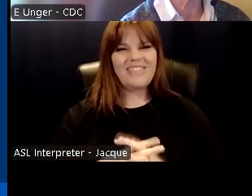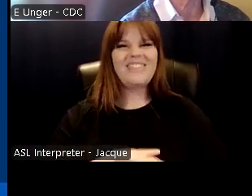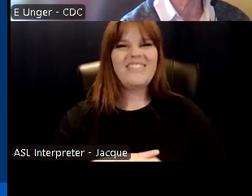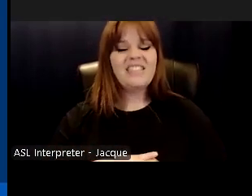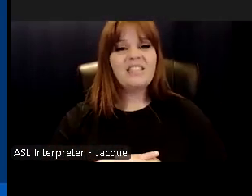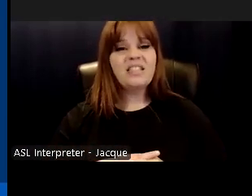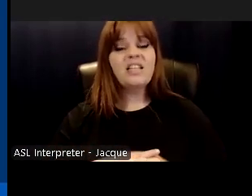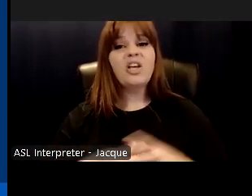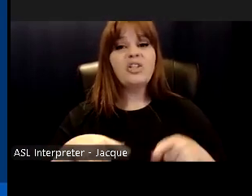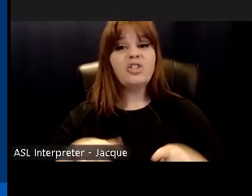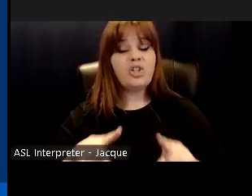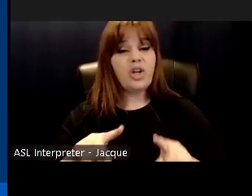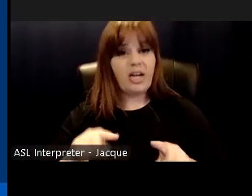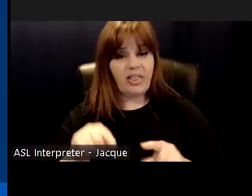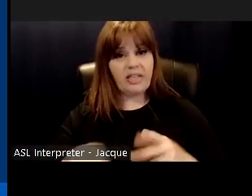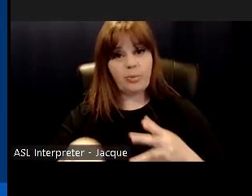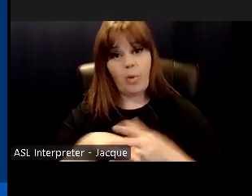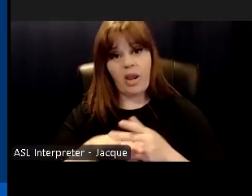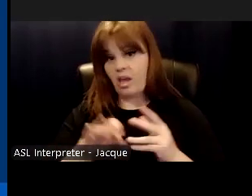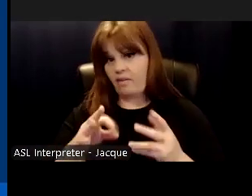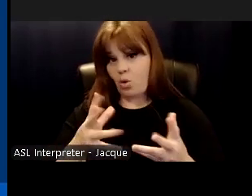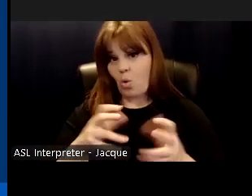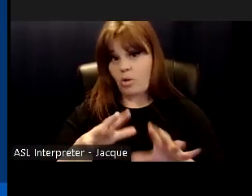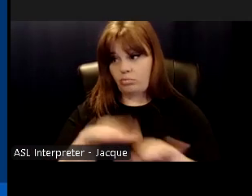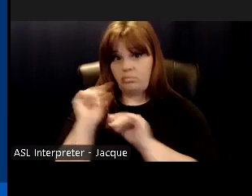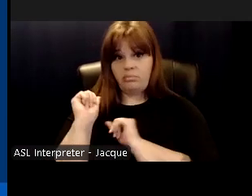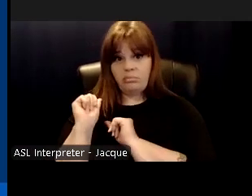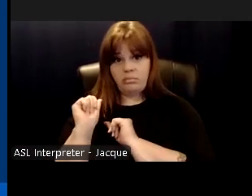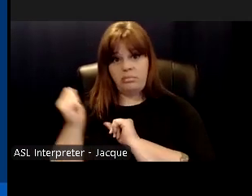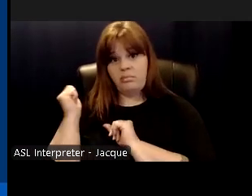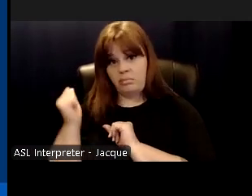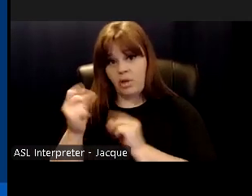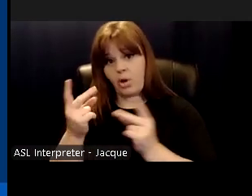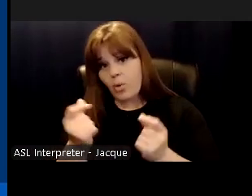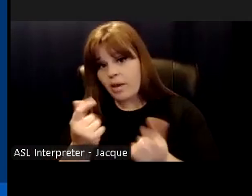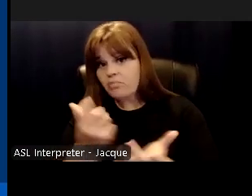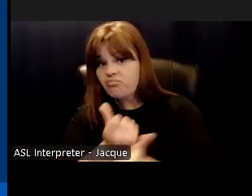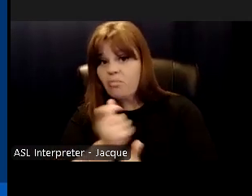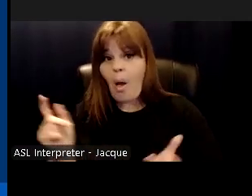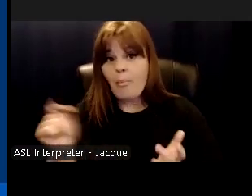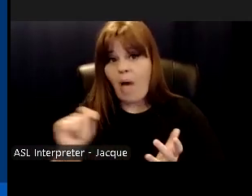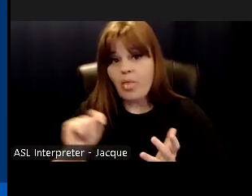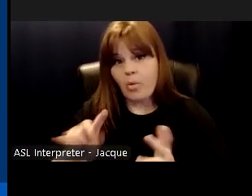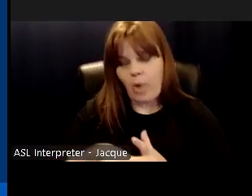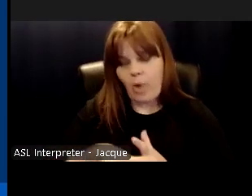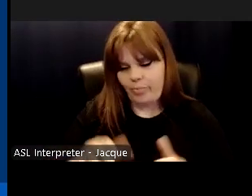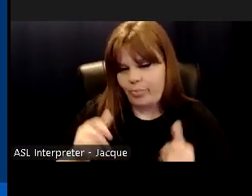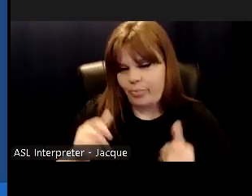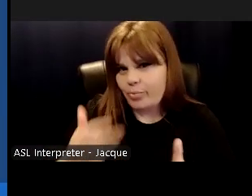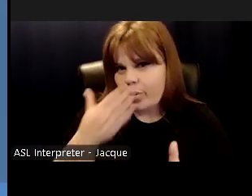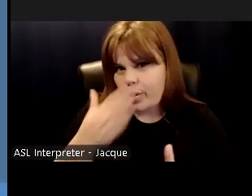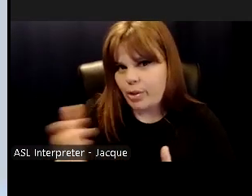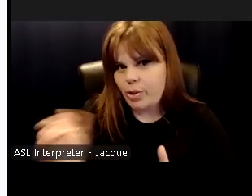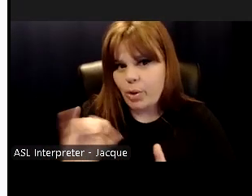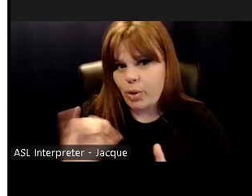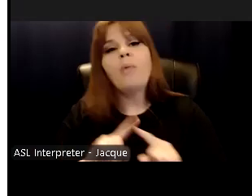And during this break, if you guys want to step out and take a quick bathroom break, that's good as well. But we